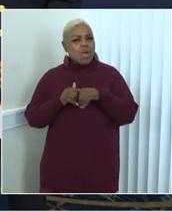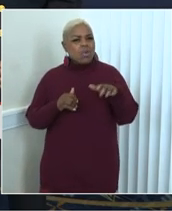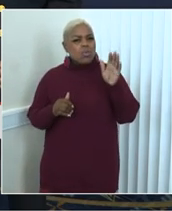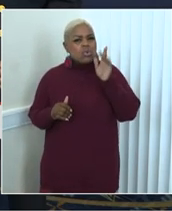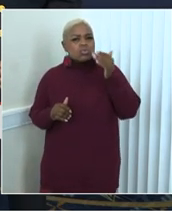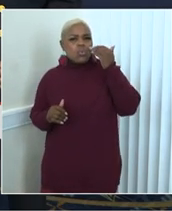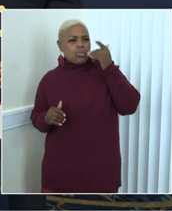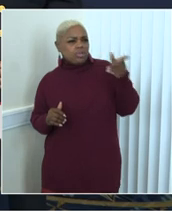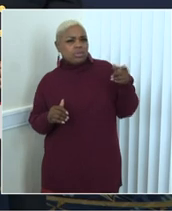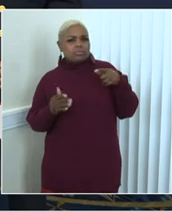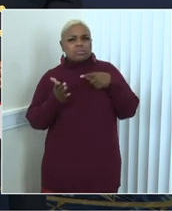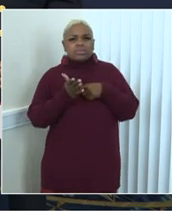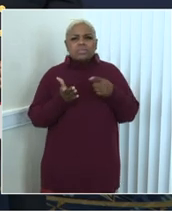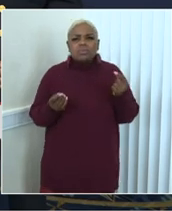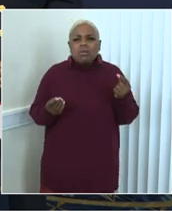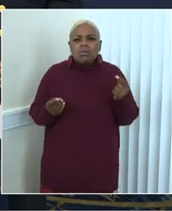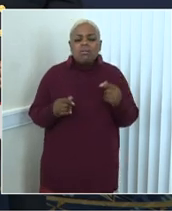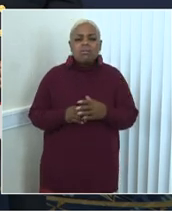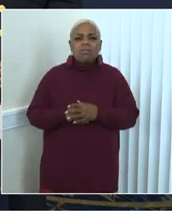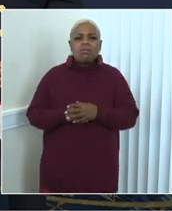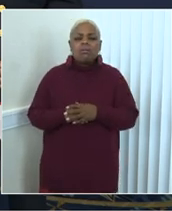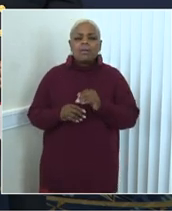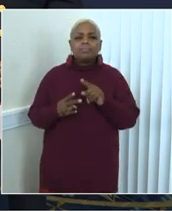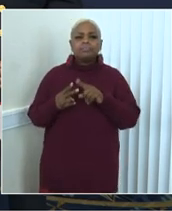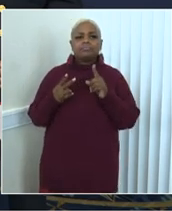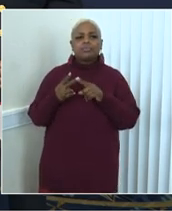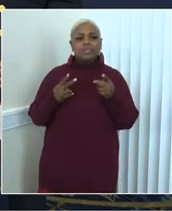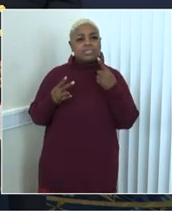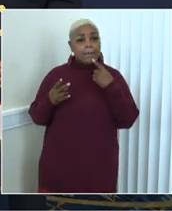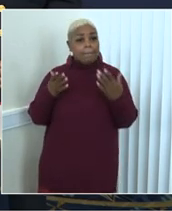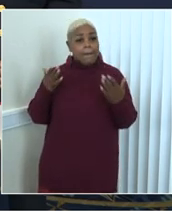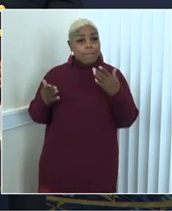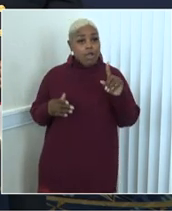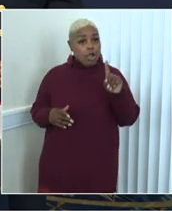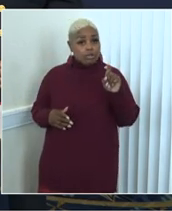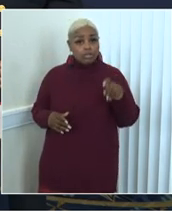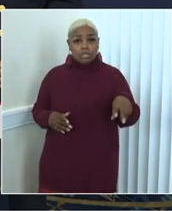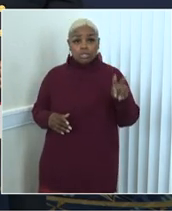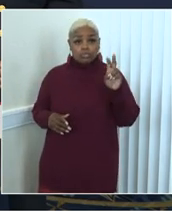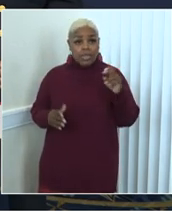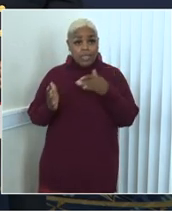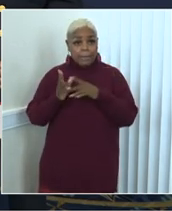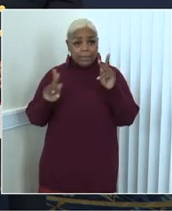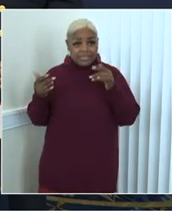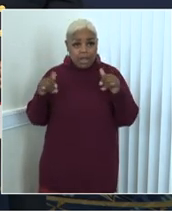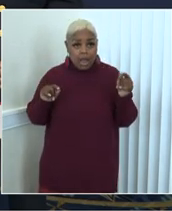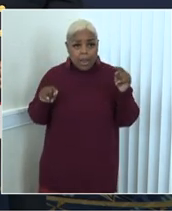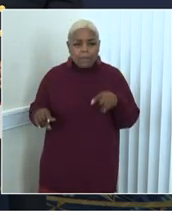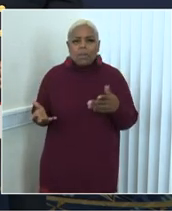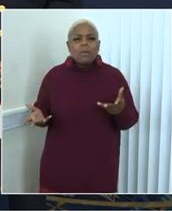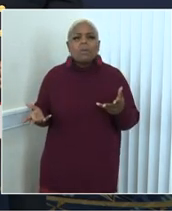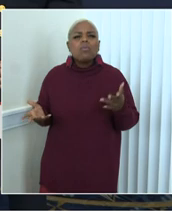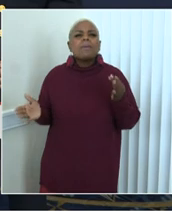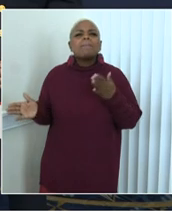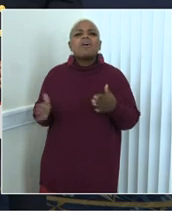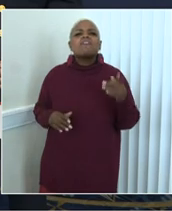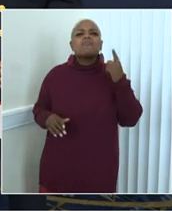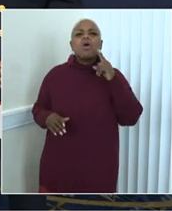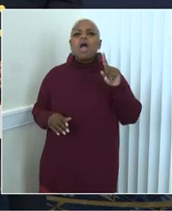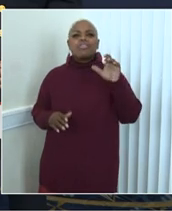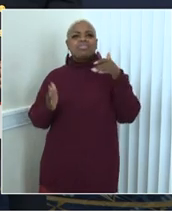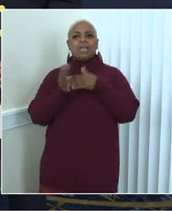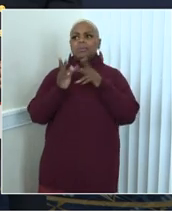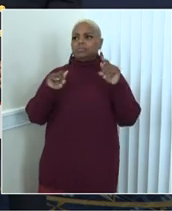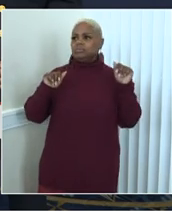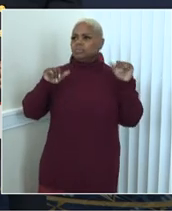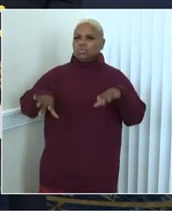know, and as one of you said, maybe hundreds of thousands of people still coming, what's the plan for 100,000 people showing up at 9th